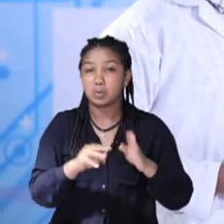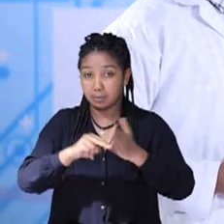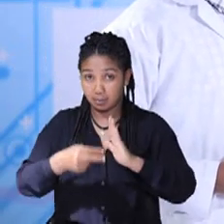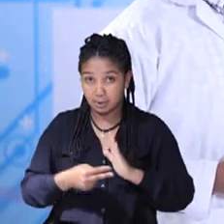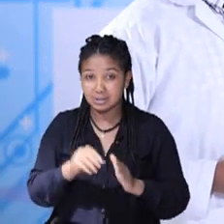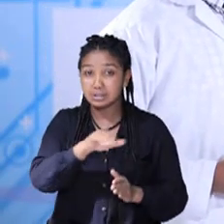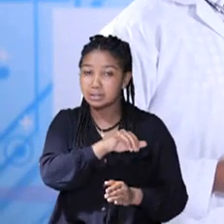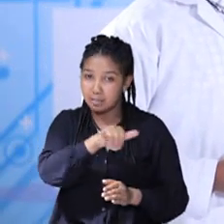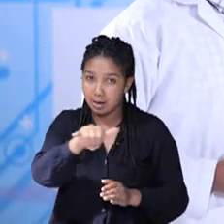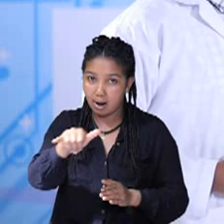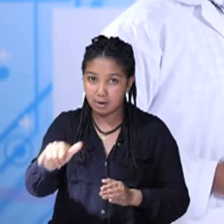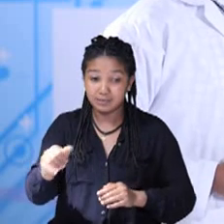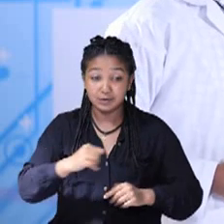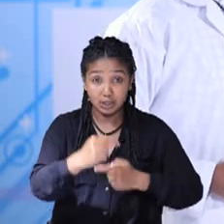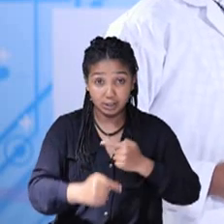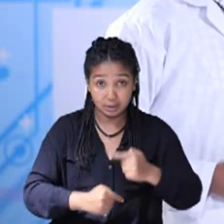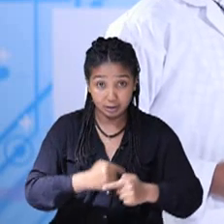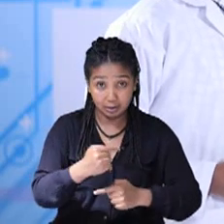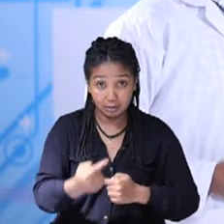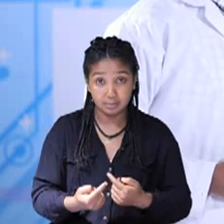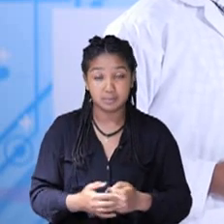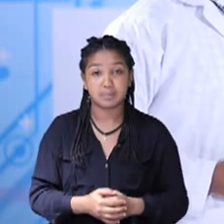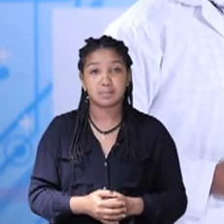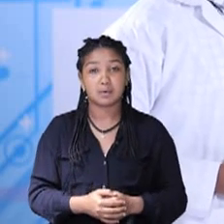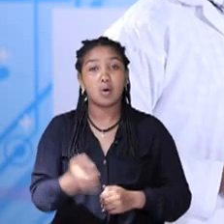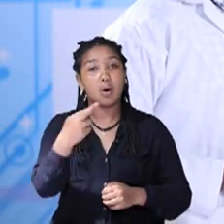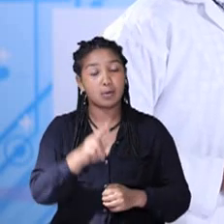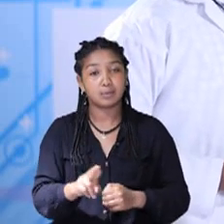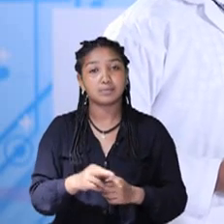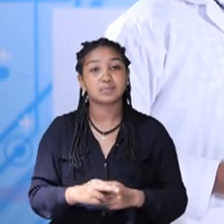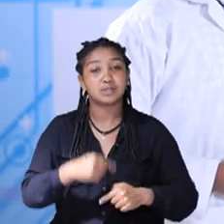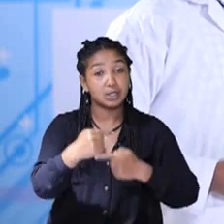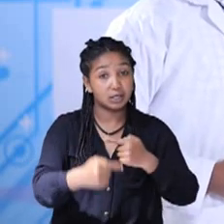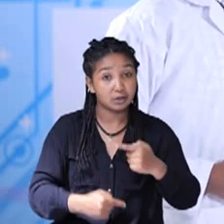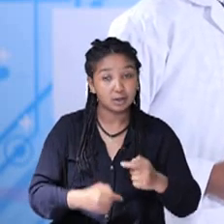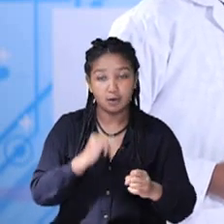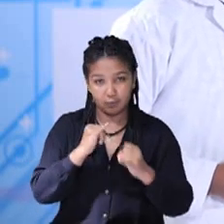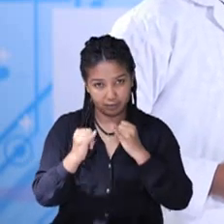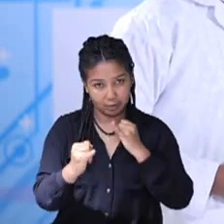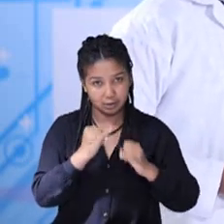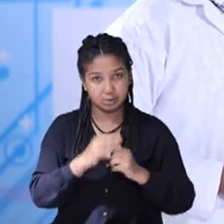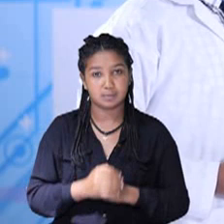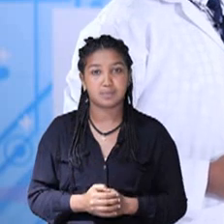biochemistry, similar genetic makeup or genetic information,